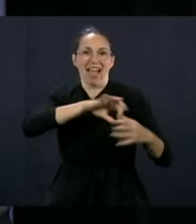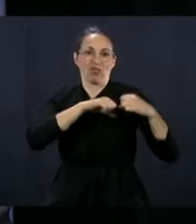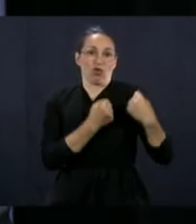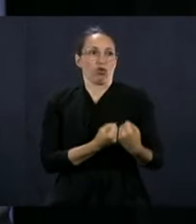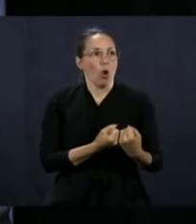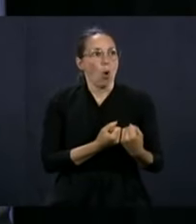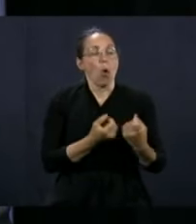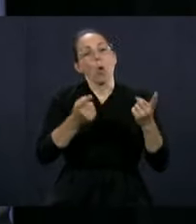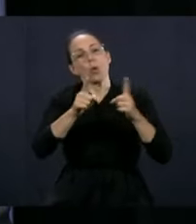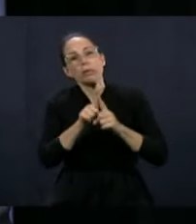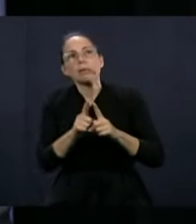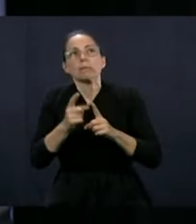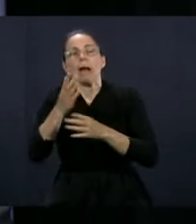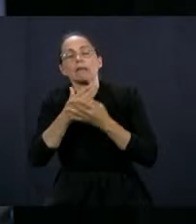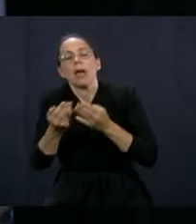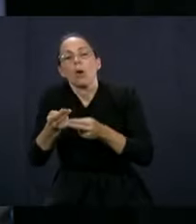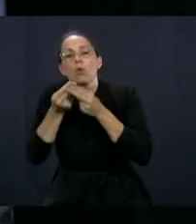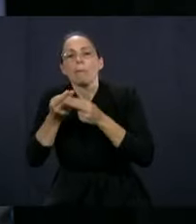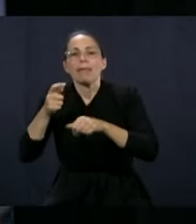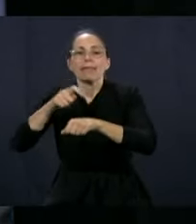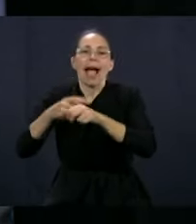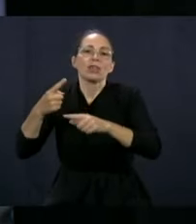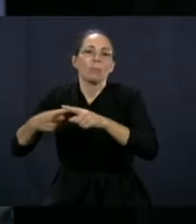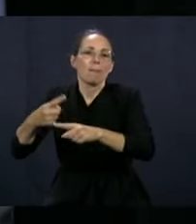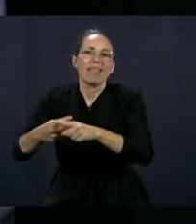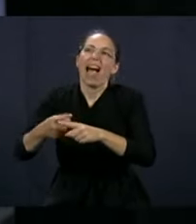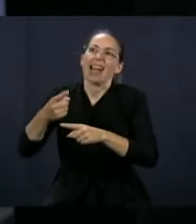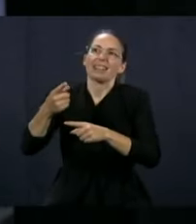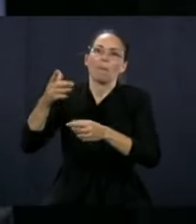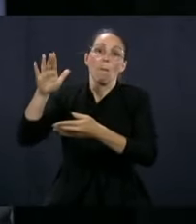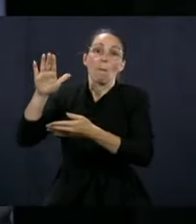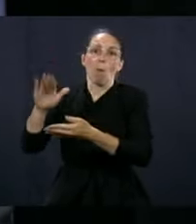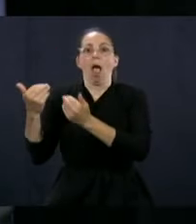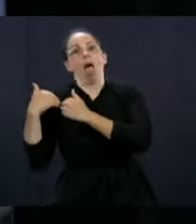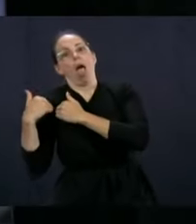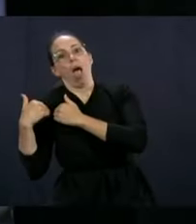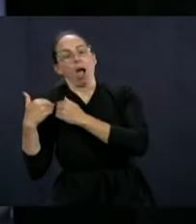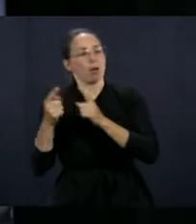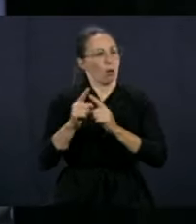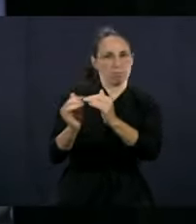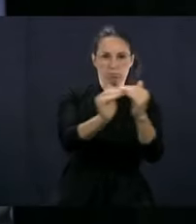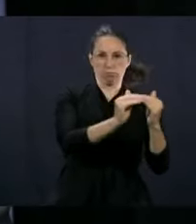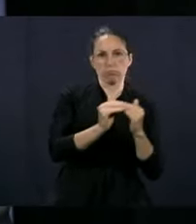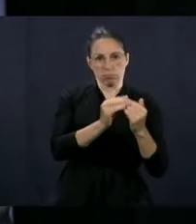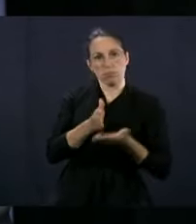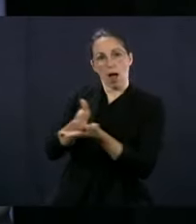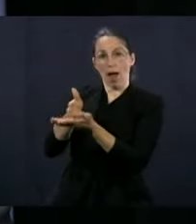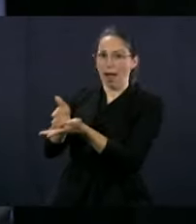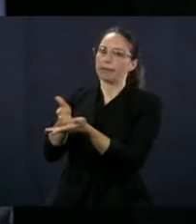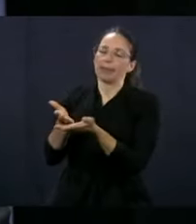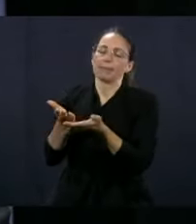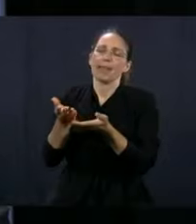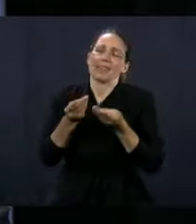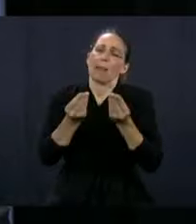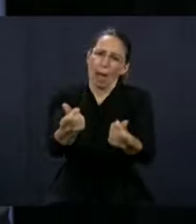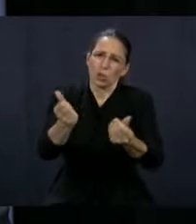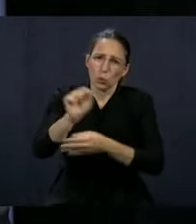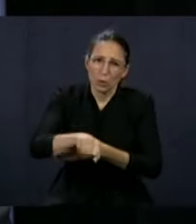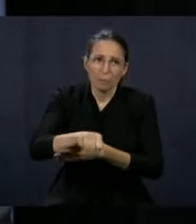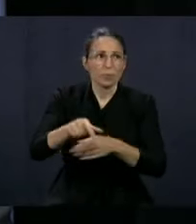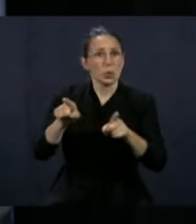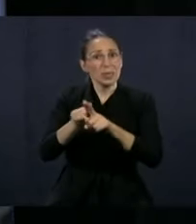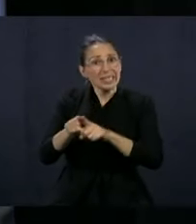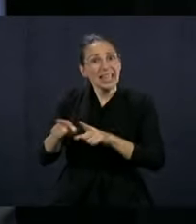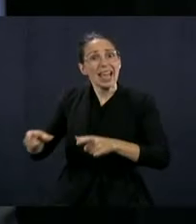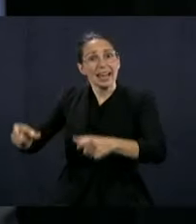going to be savings, of course, on overtime, but there will also be an impact on private